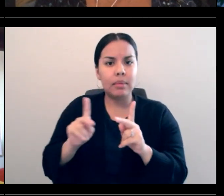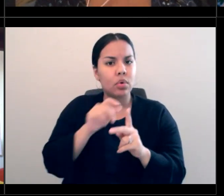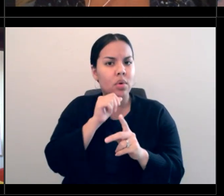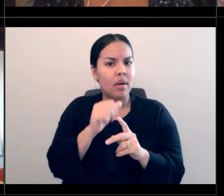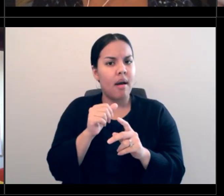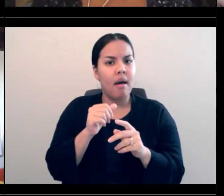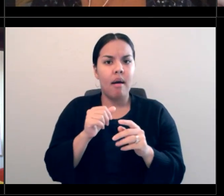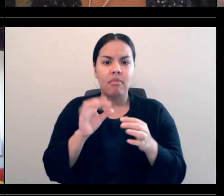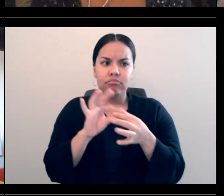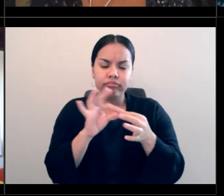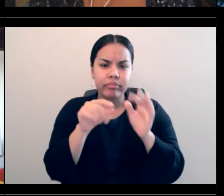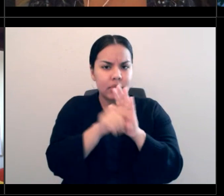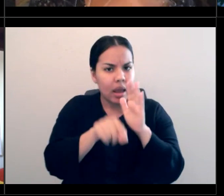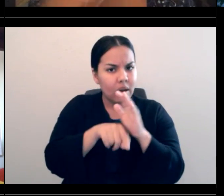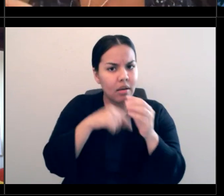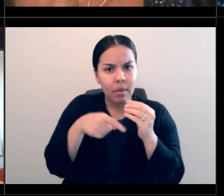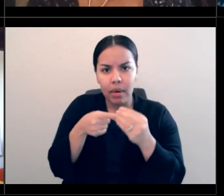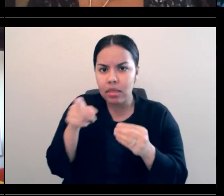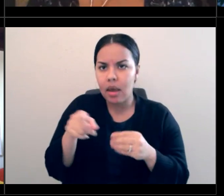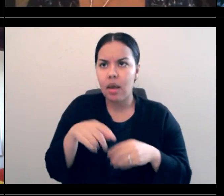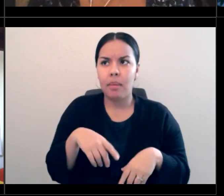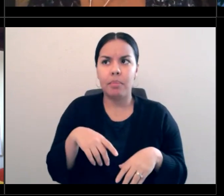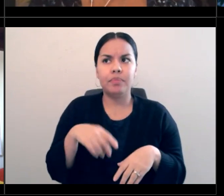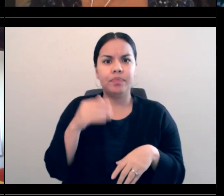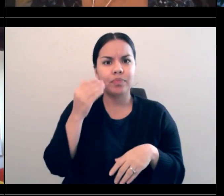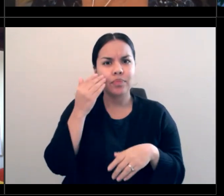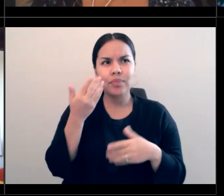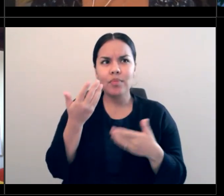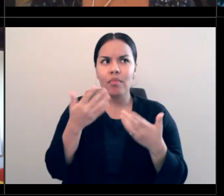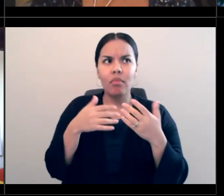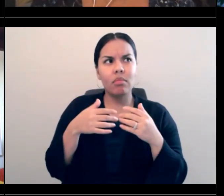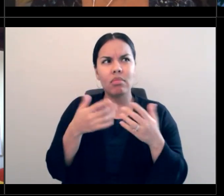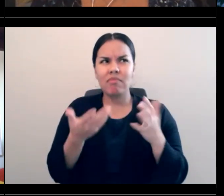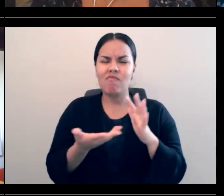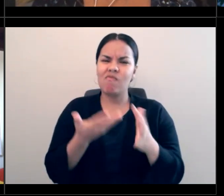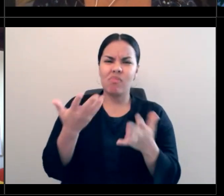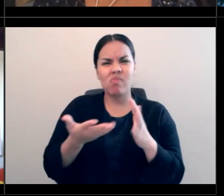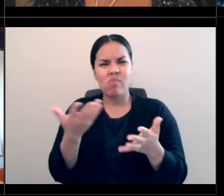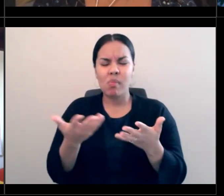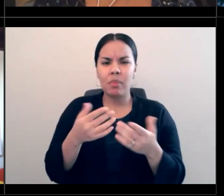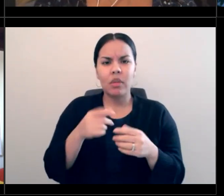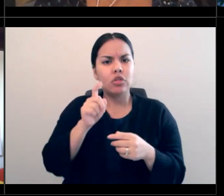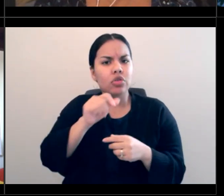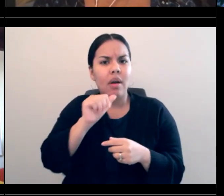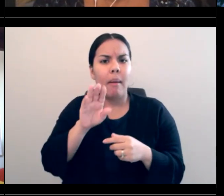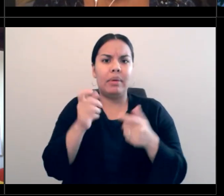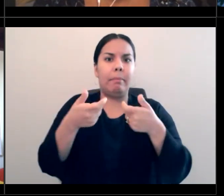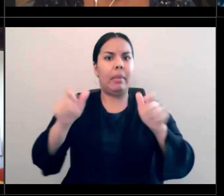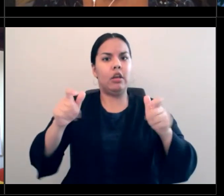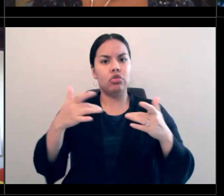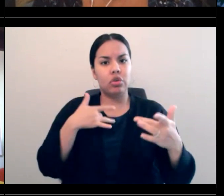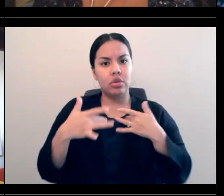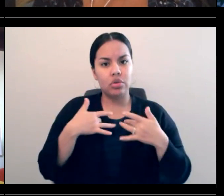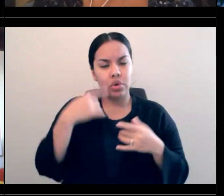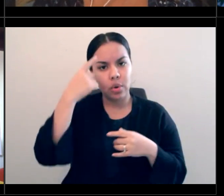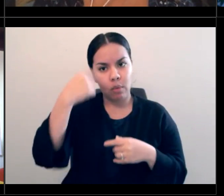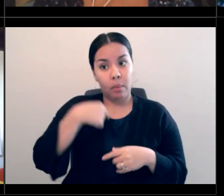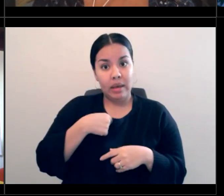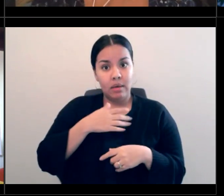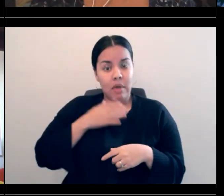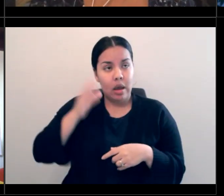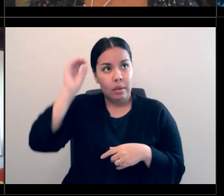and are sufficiently anonymizing things, then it shouldn't be necessarily a major concern. So for me personally, I have written